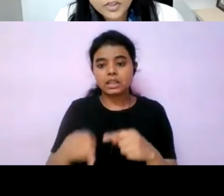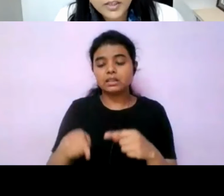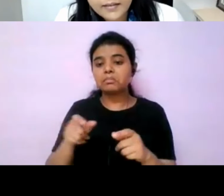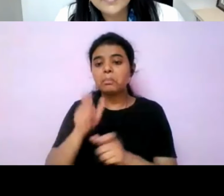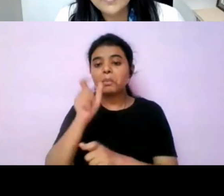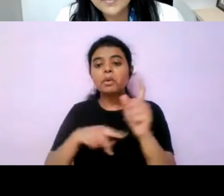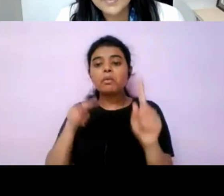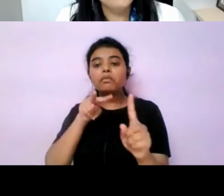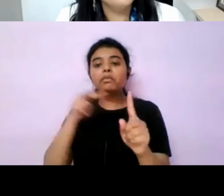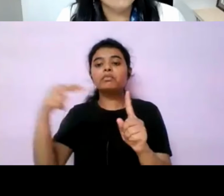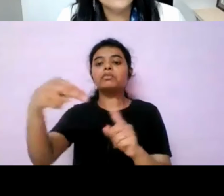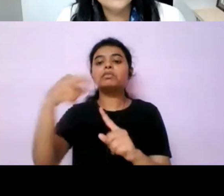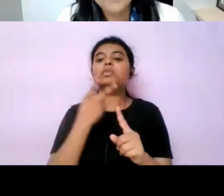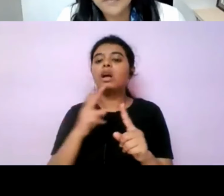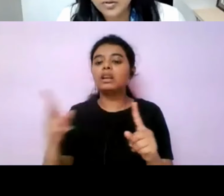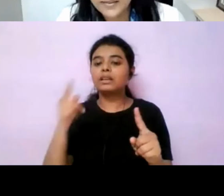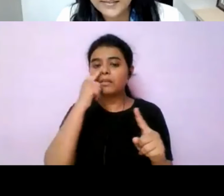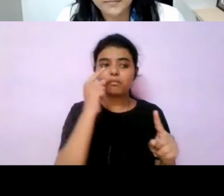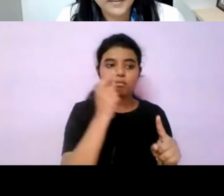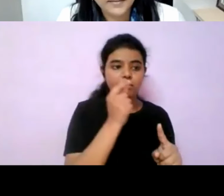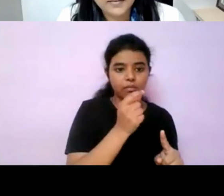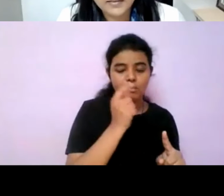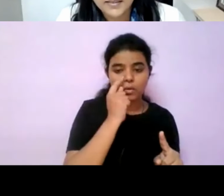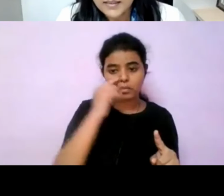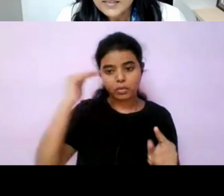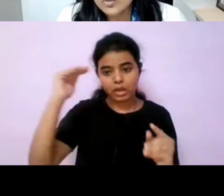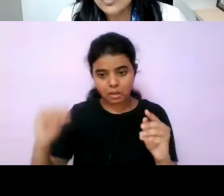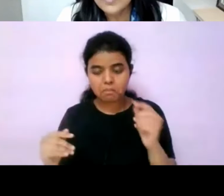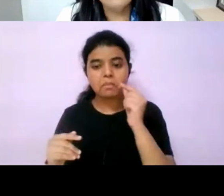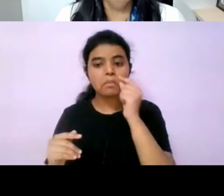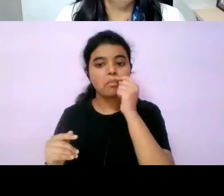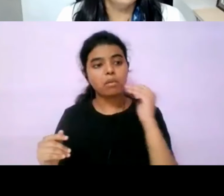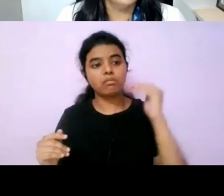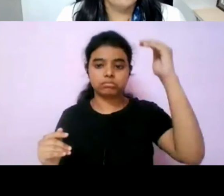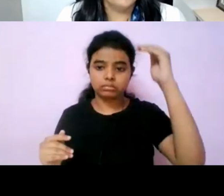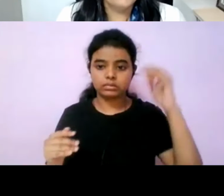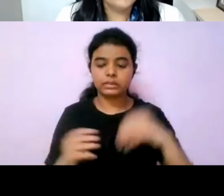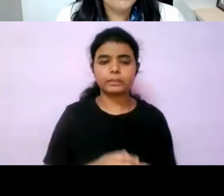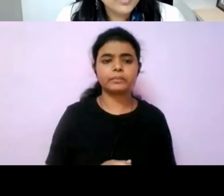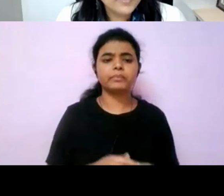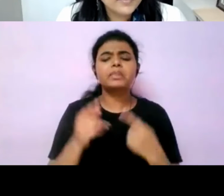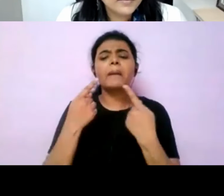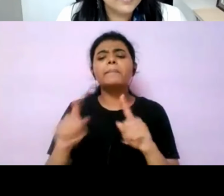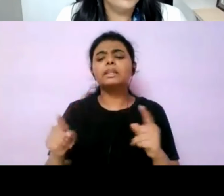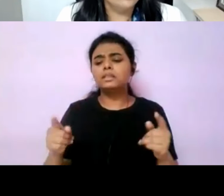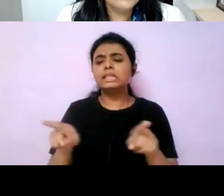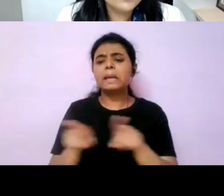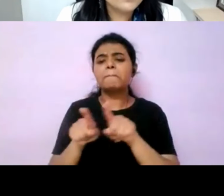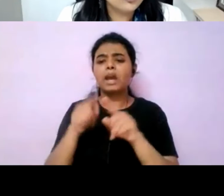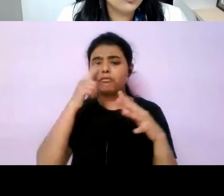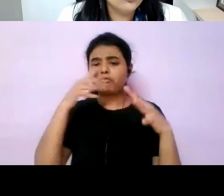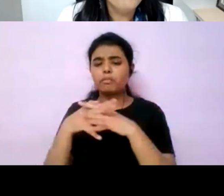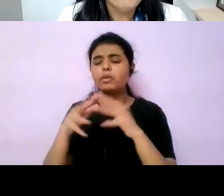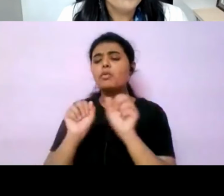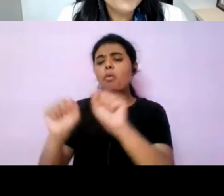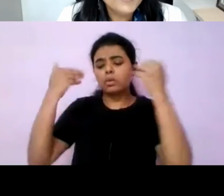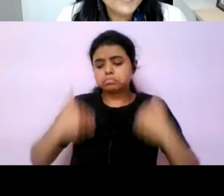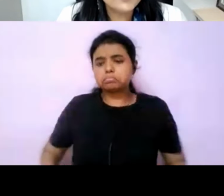the gendered disabled body and bodily experience. So, how do women experience their bodies? They do this